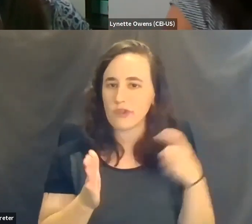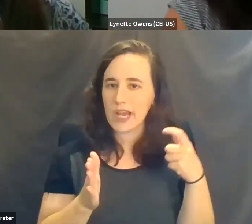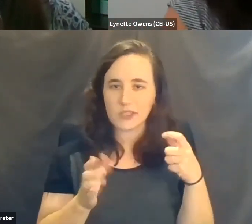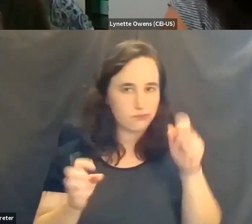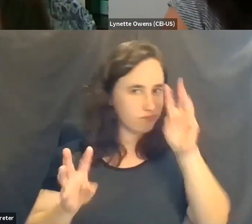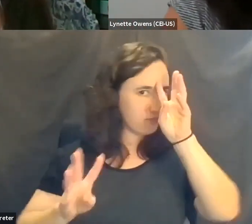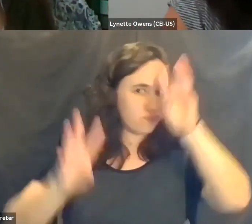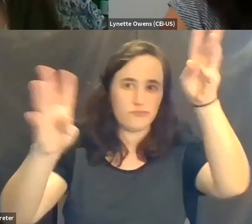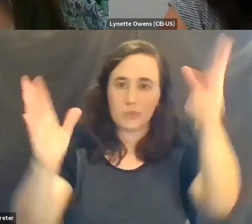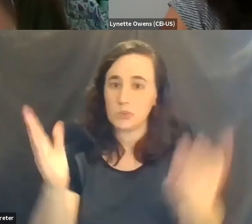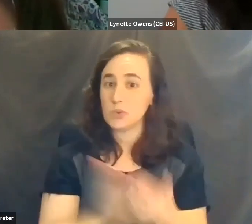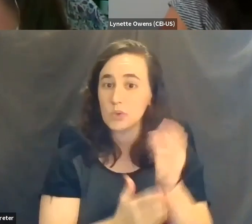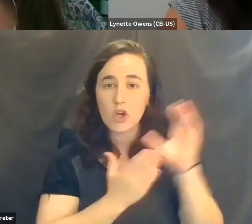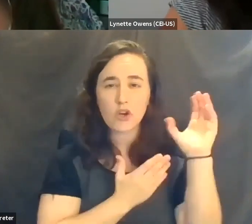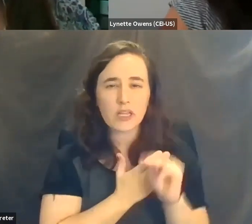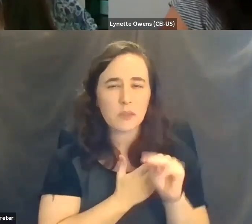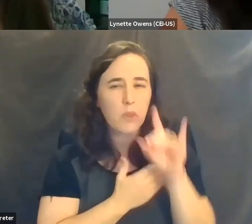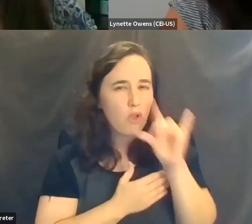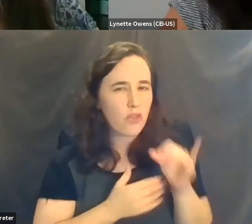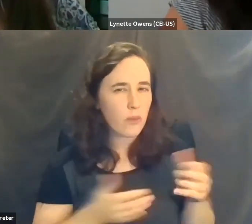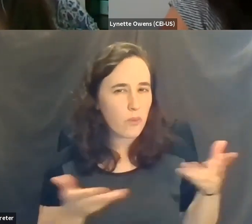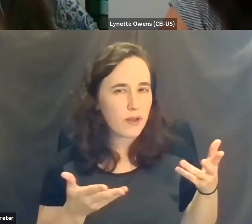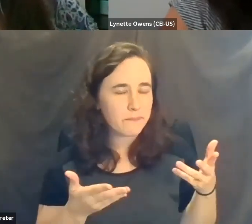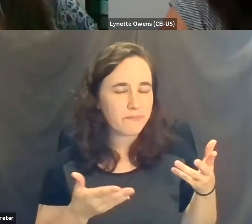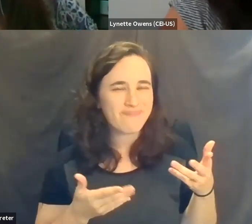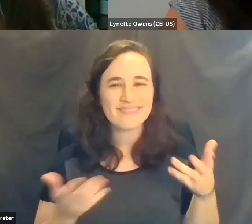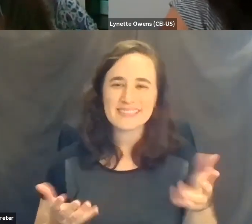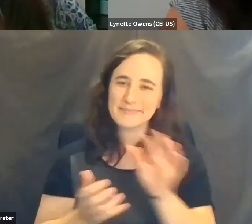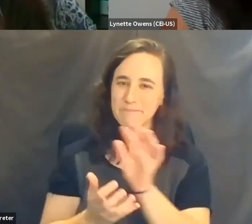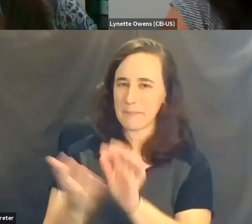entirely? I think it was a mix. I mean,